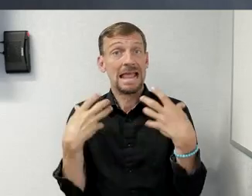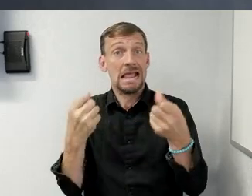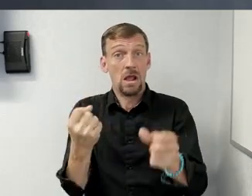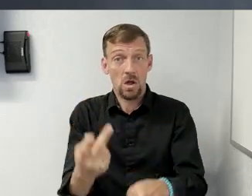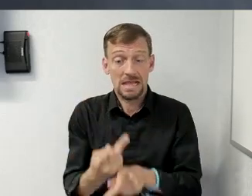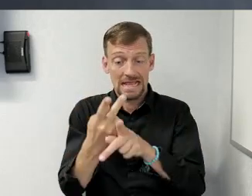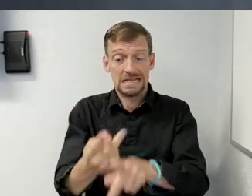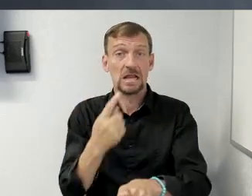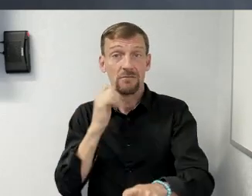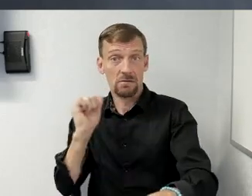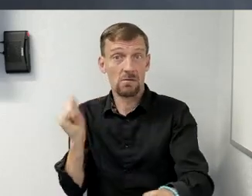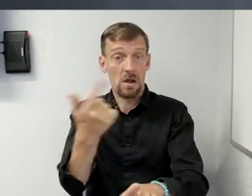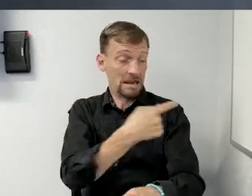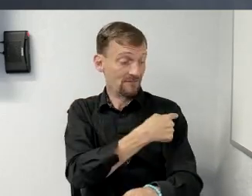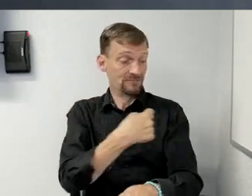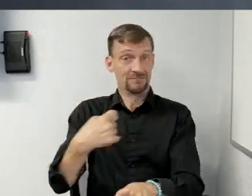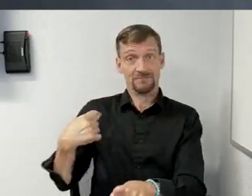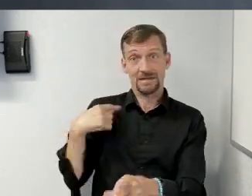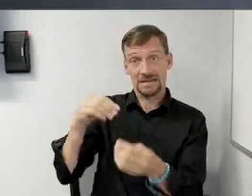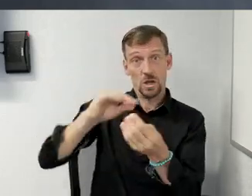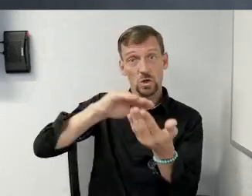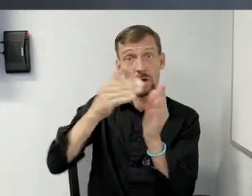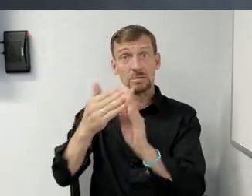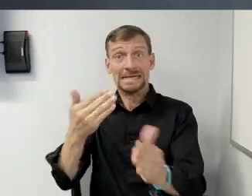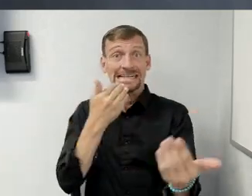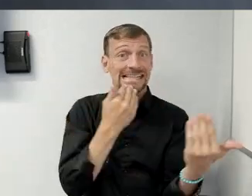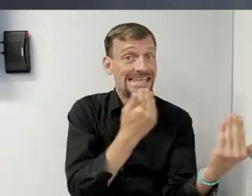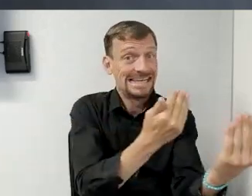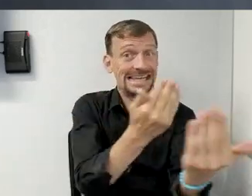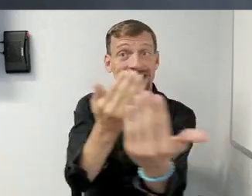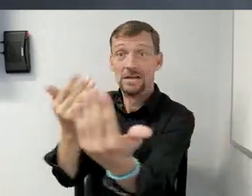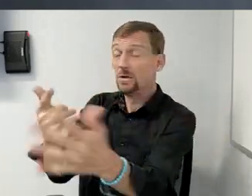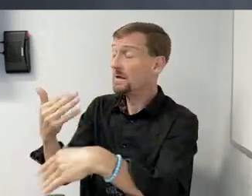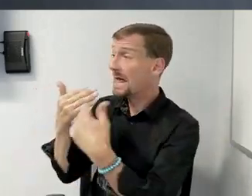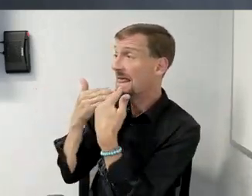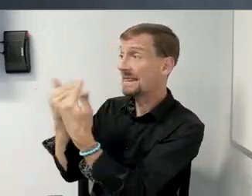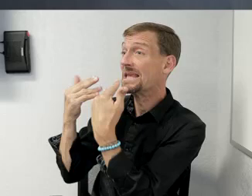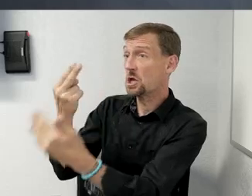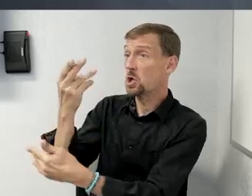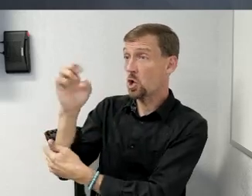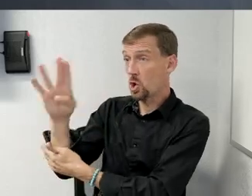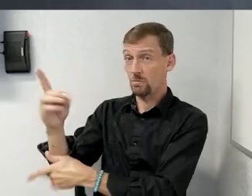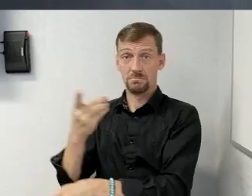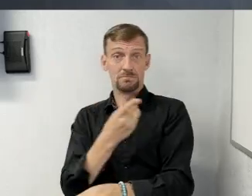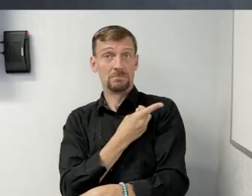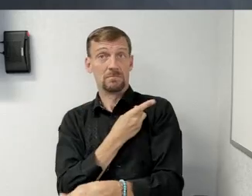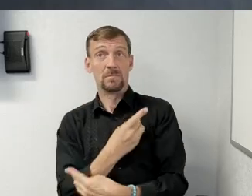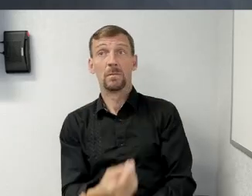care to all of us in this community. Thank you. Thank you, Herb.